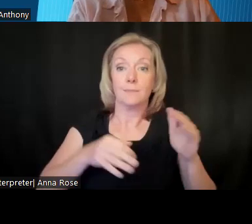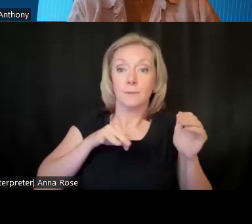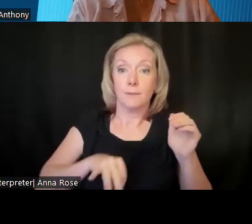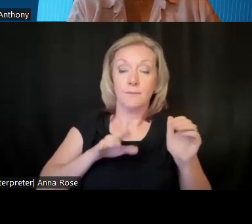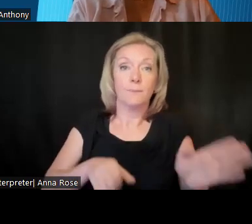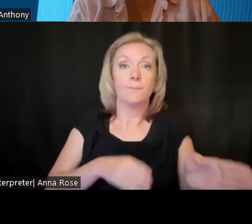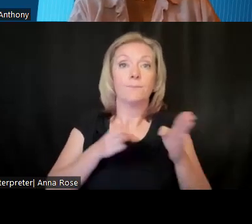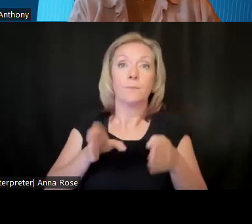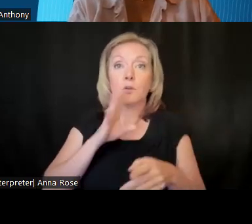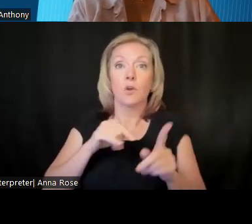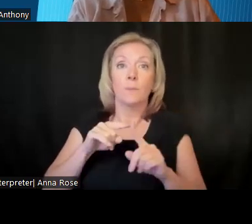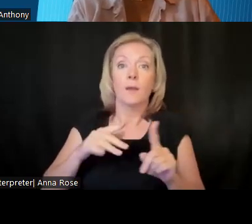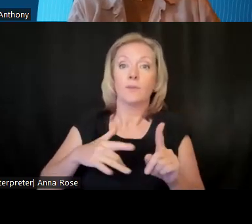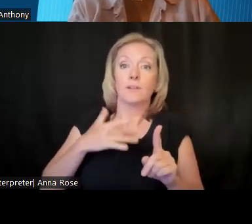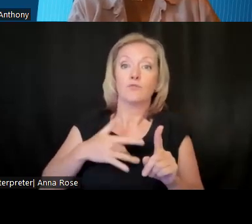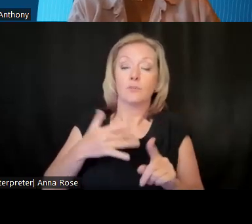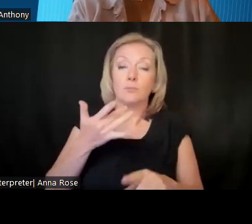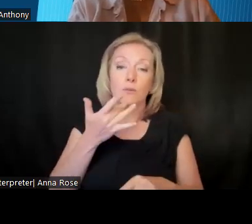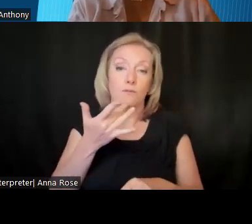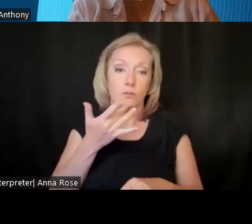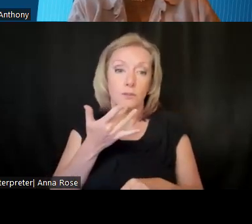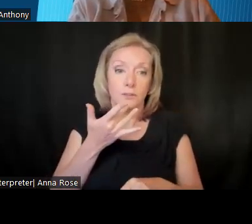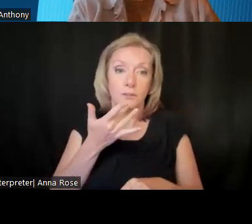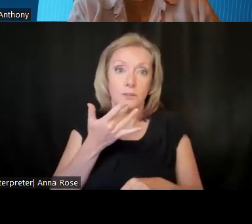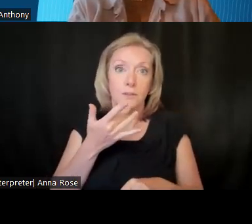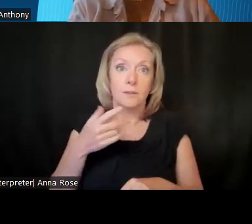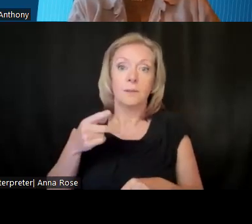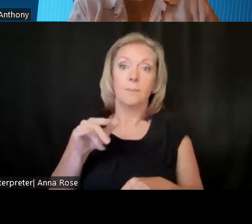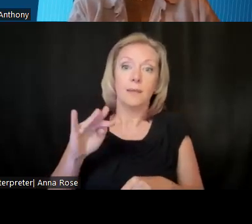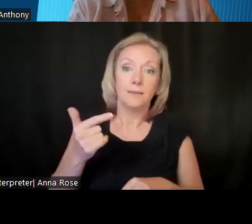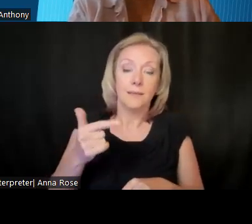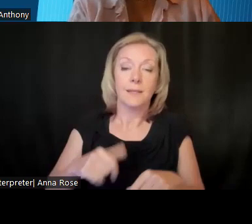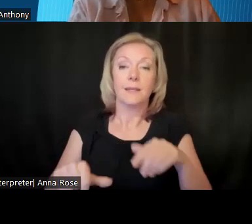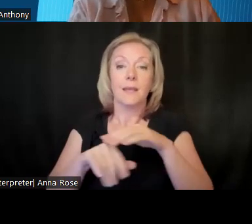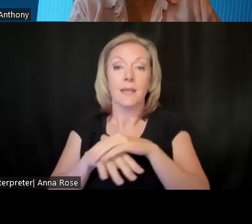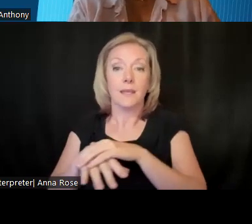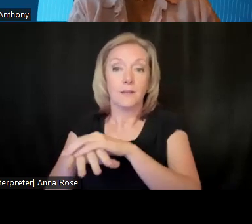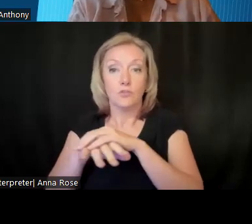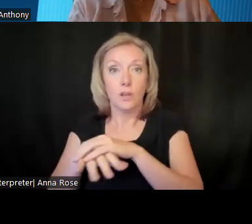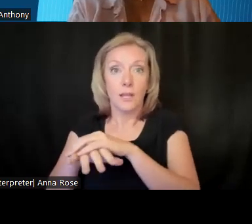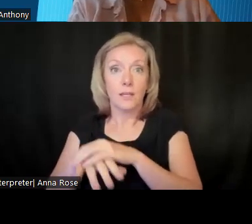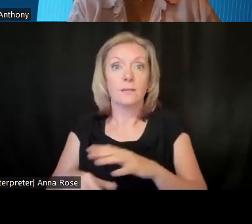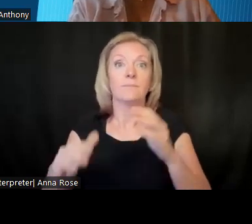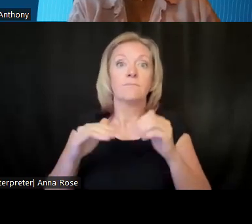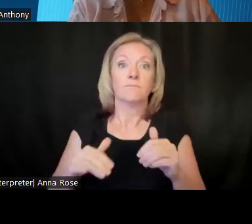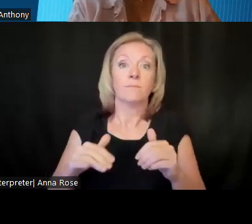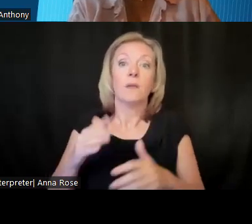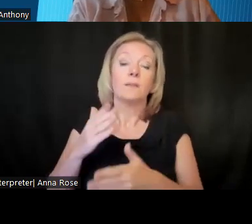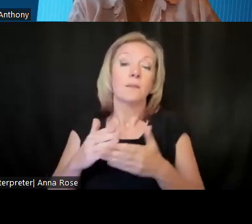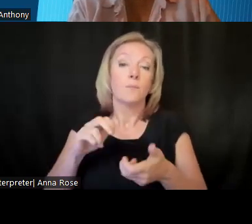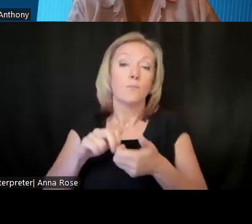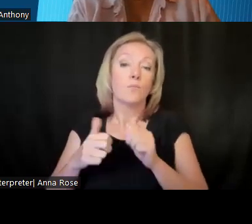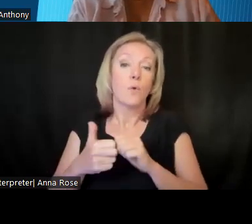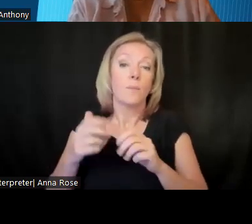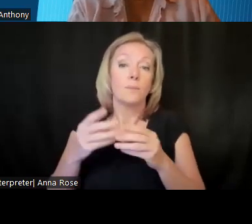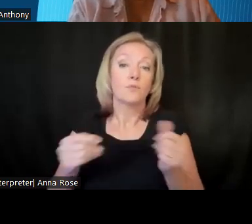then we're going to talk about the strategy of sensory preferences, pacing, hand under hand. If we have time, we have some problem-solving